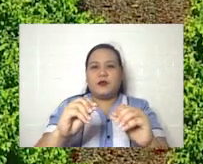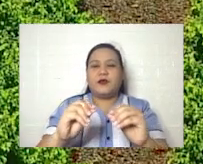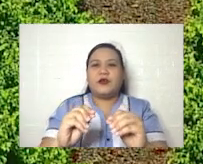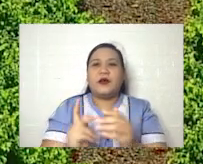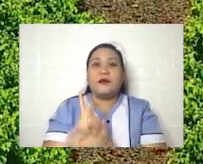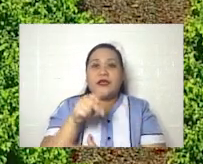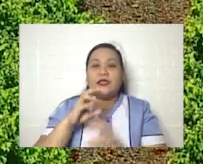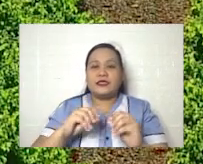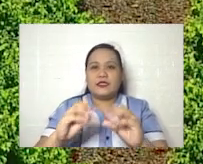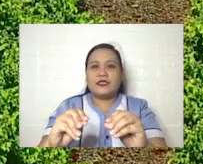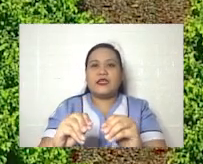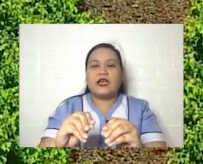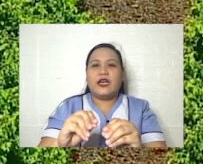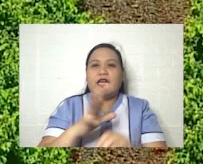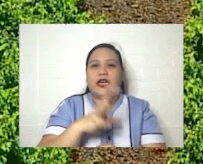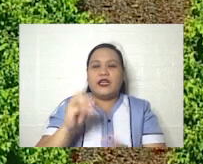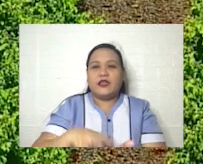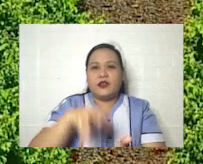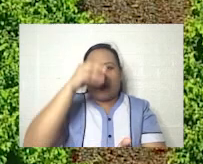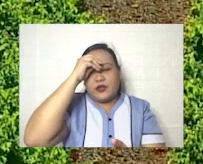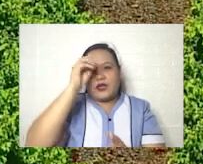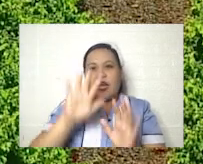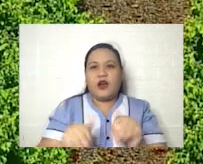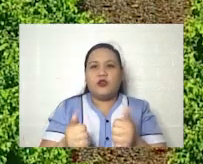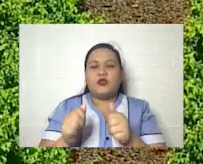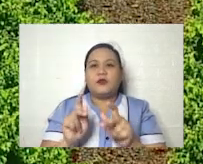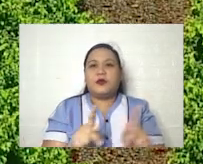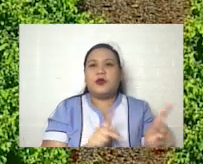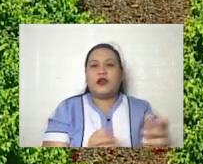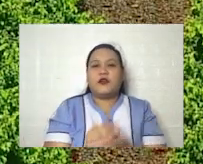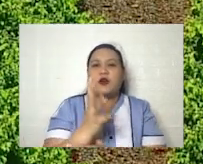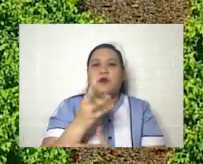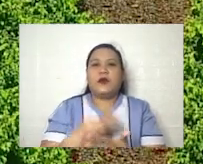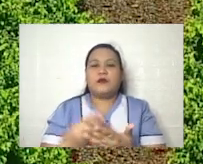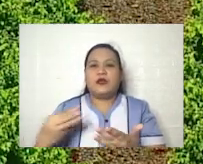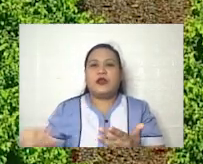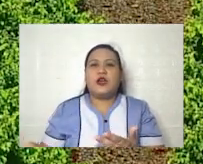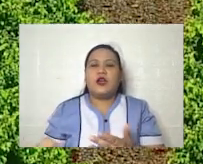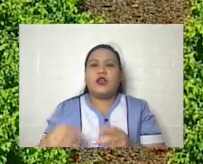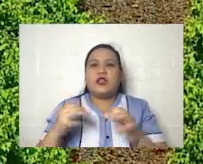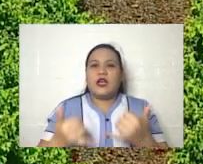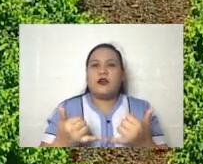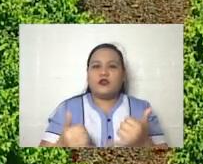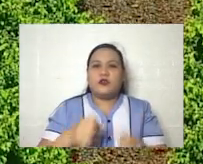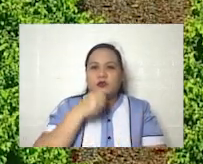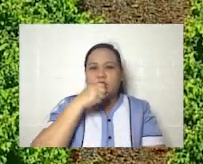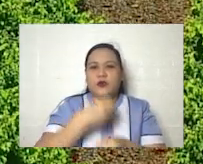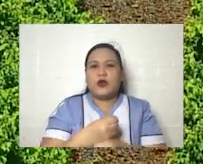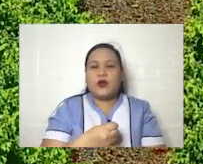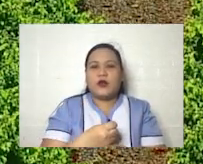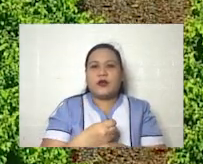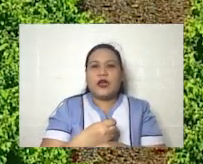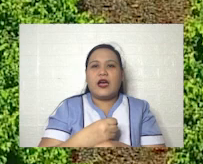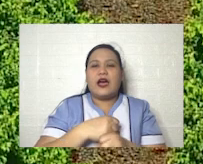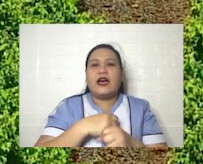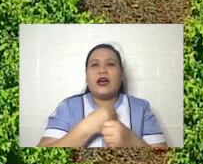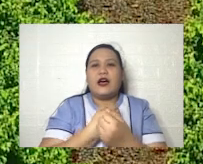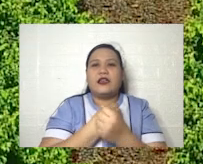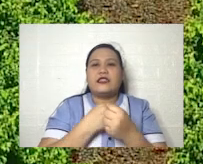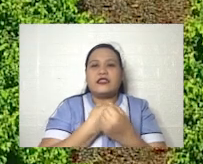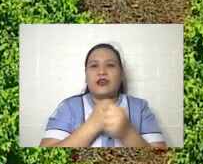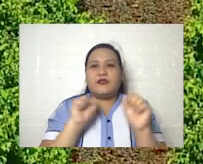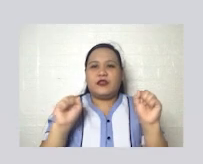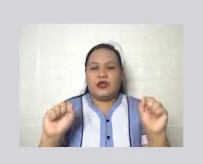sowing seeds and learn how to prepare growing media. And now, to ensure the safety of seedlings from